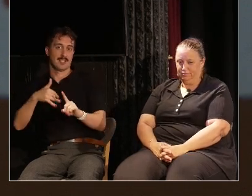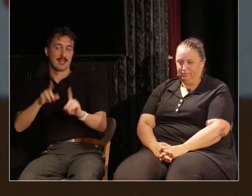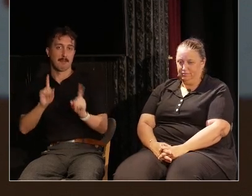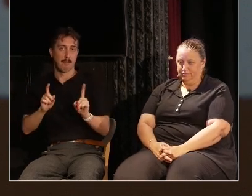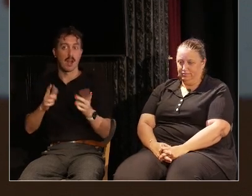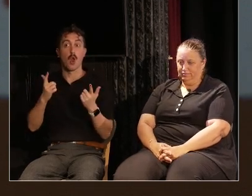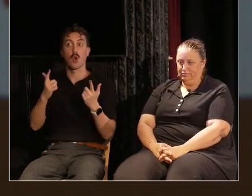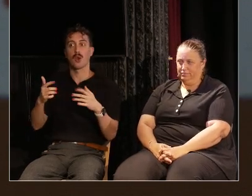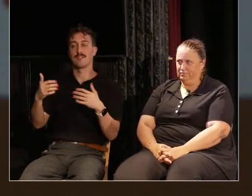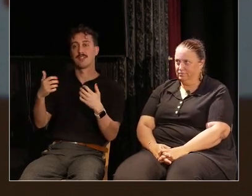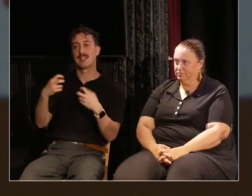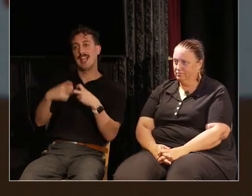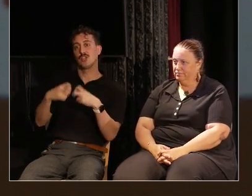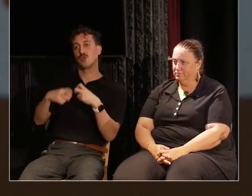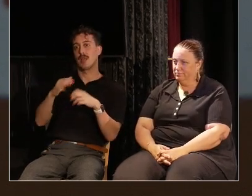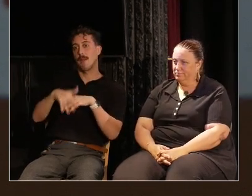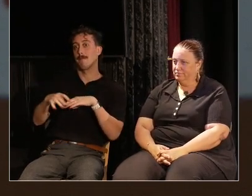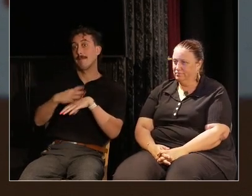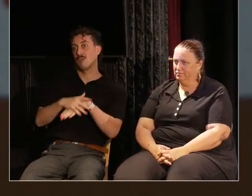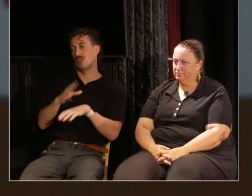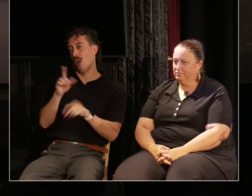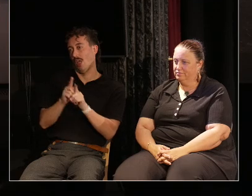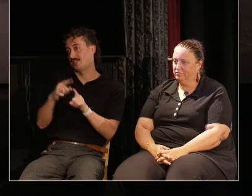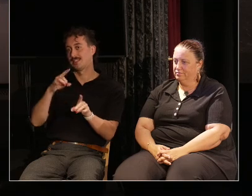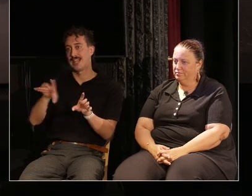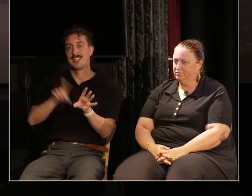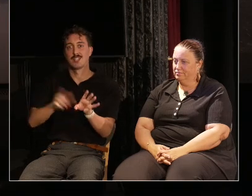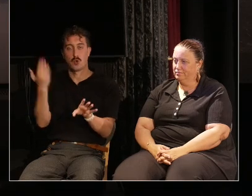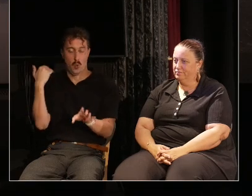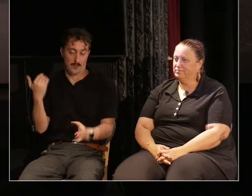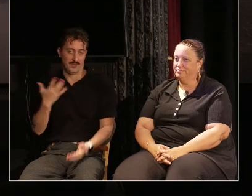marriage almost 10 years ago now. So thank you very much. Thank you.